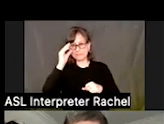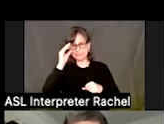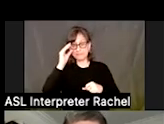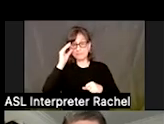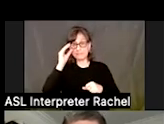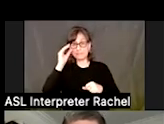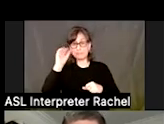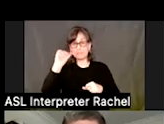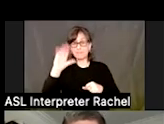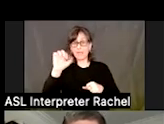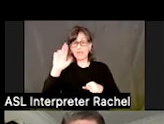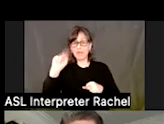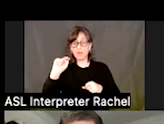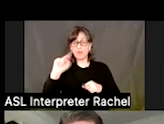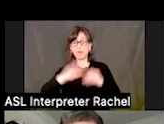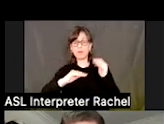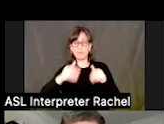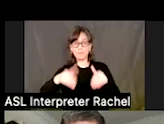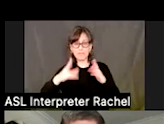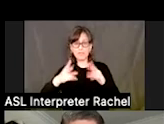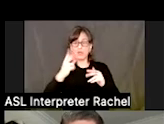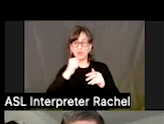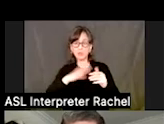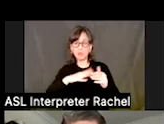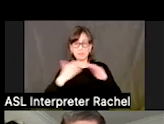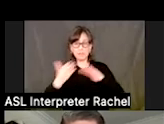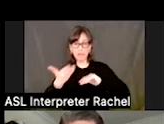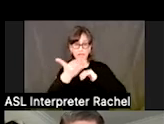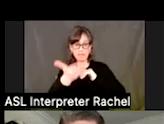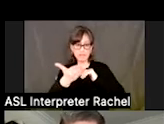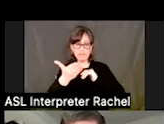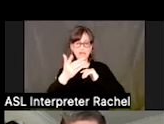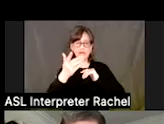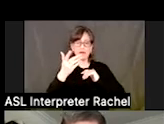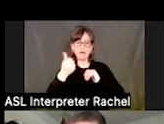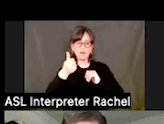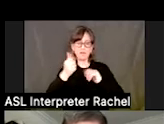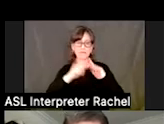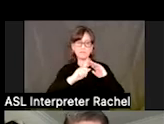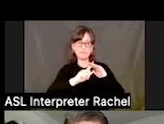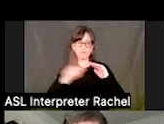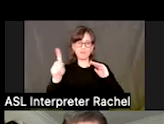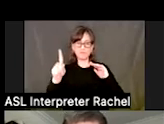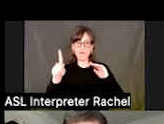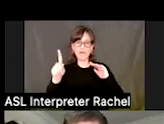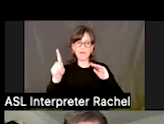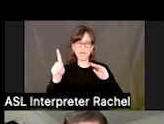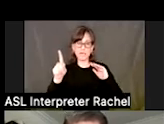Acorn Building, our clock tower, two women died in this building. They ran out the side door